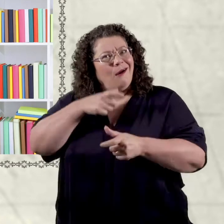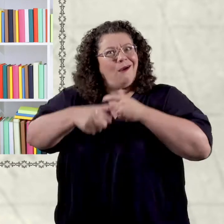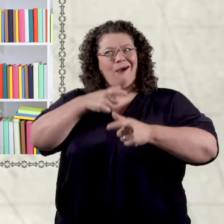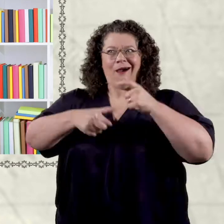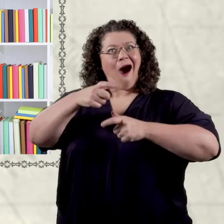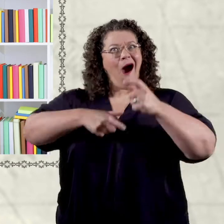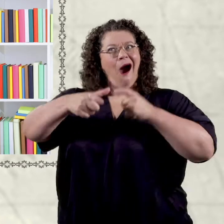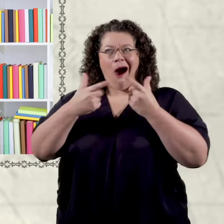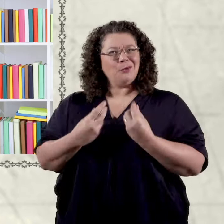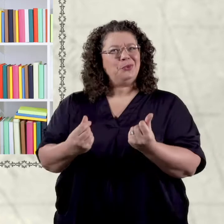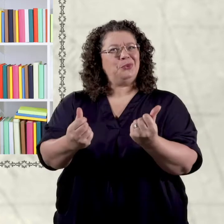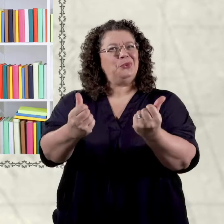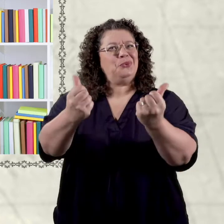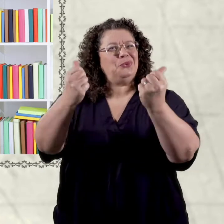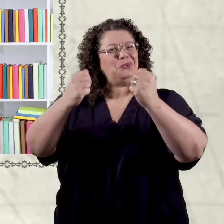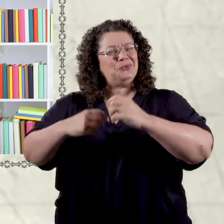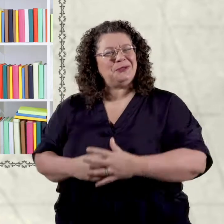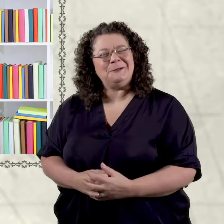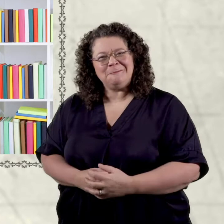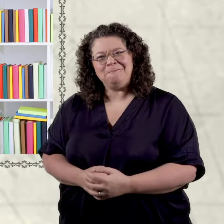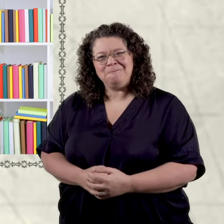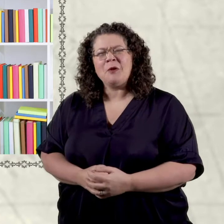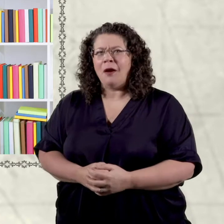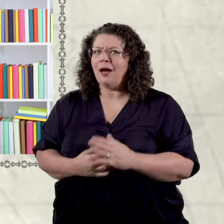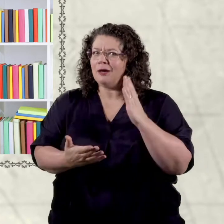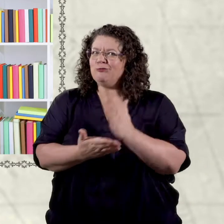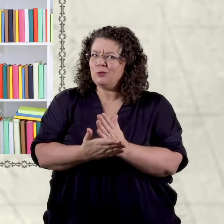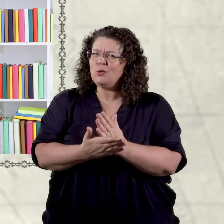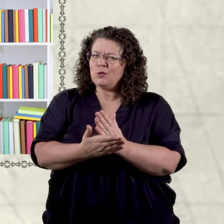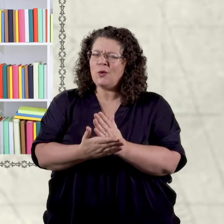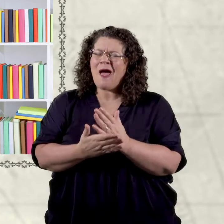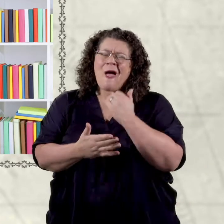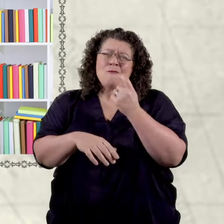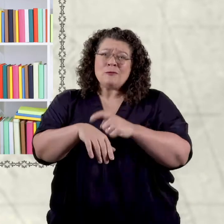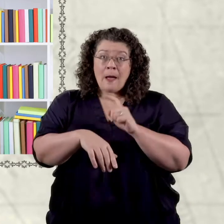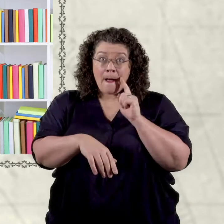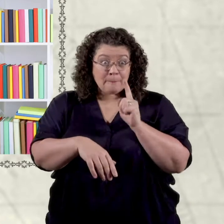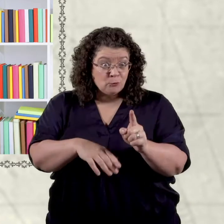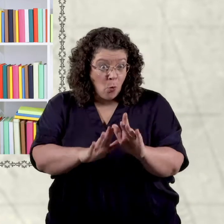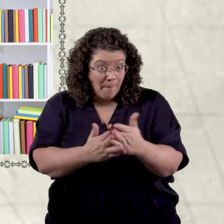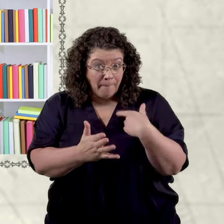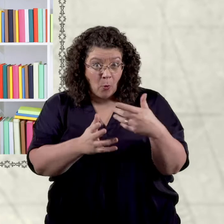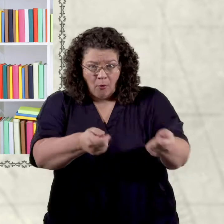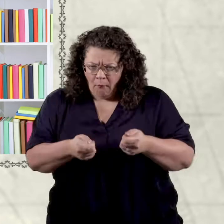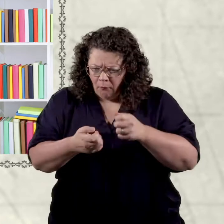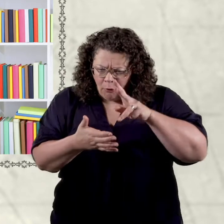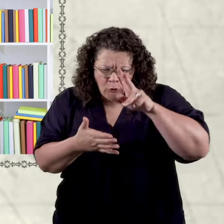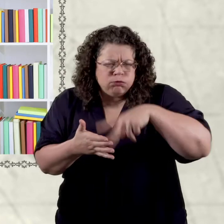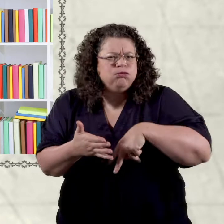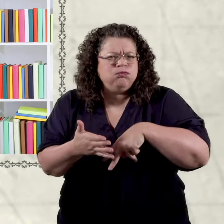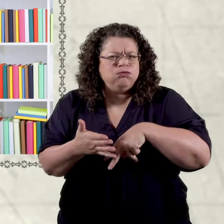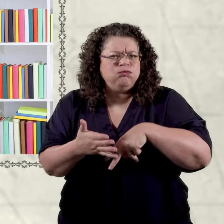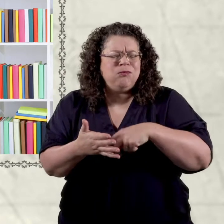Alf read that. Alf read that. Alf read that. Alf read that. And it was true. Every time I saw a book, I read it. I love to read.